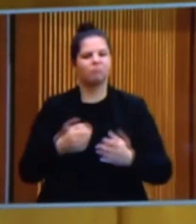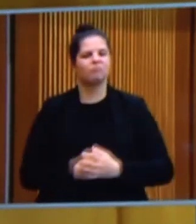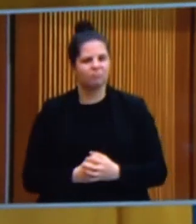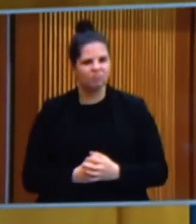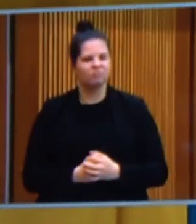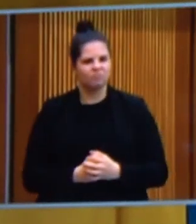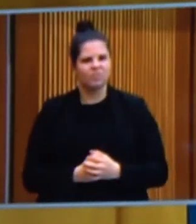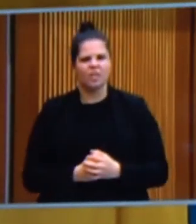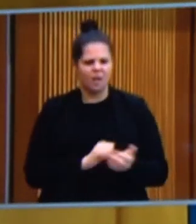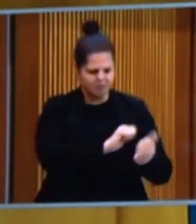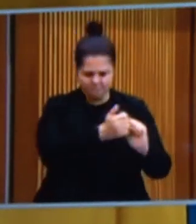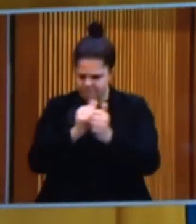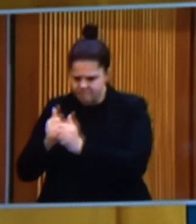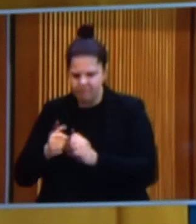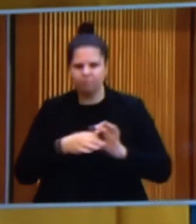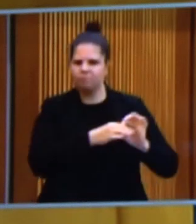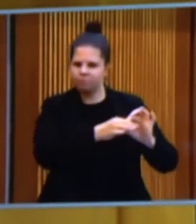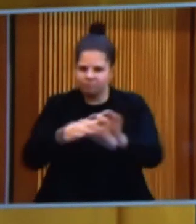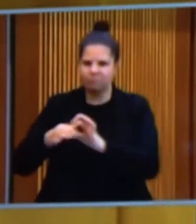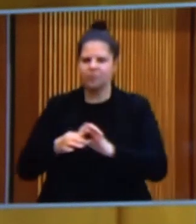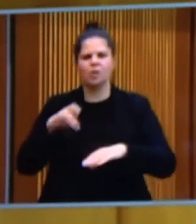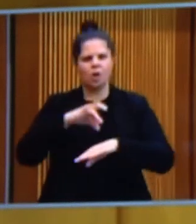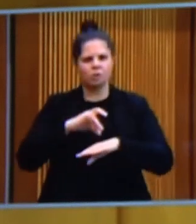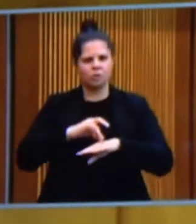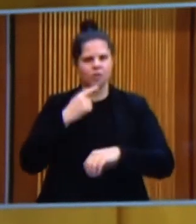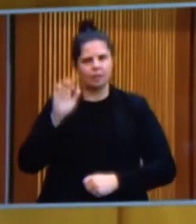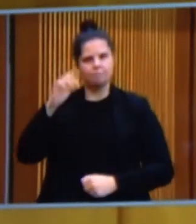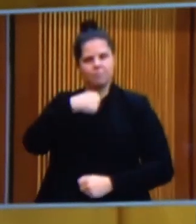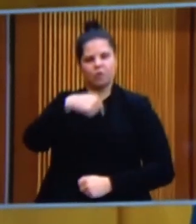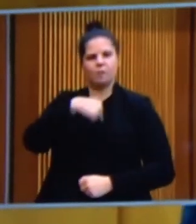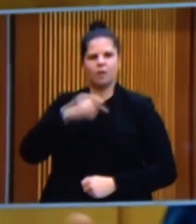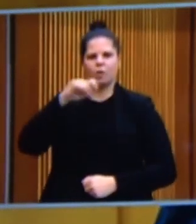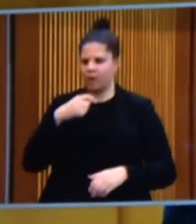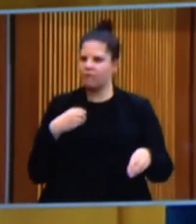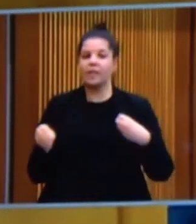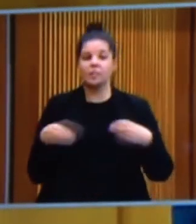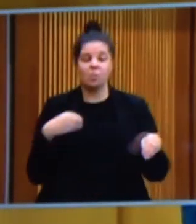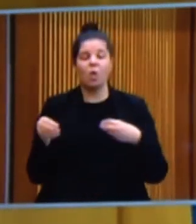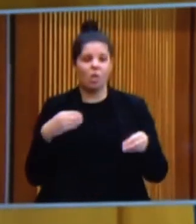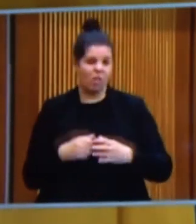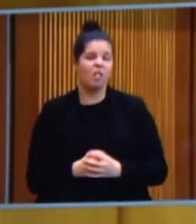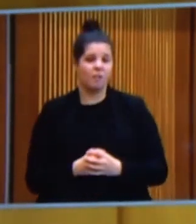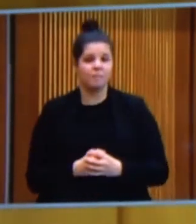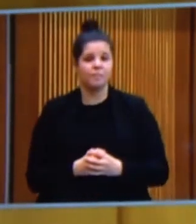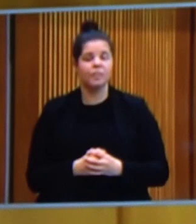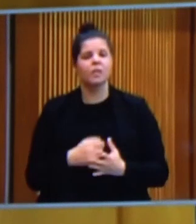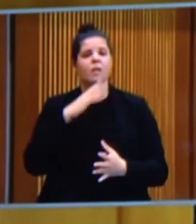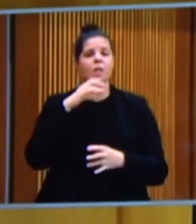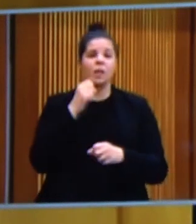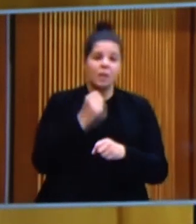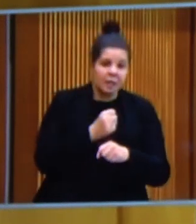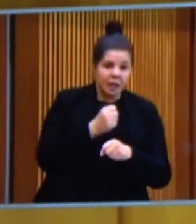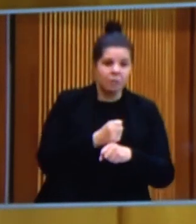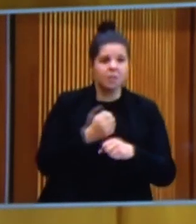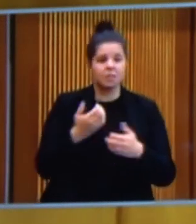and they will work together. The hospitals have committed to be fully flexible. They may be taking public hospital services.